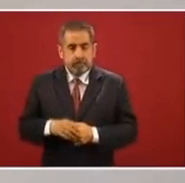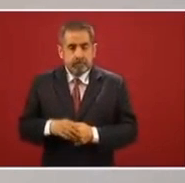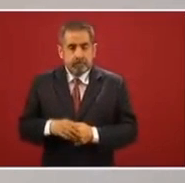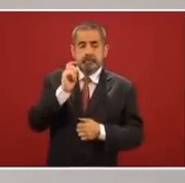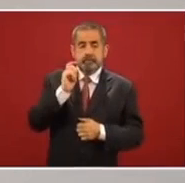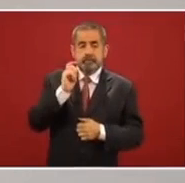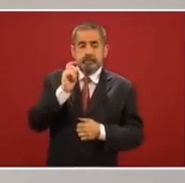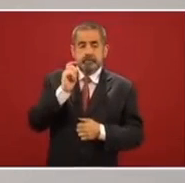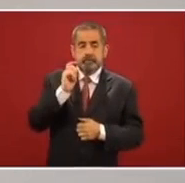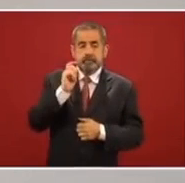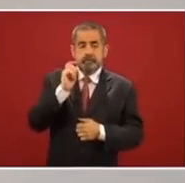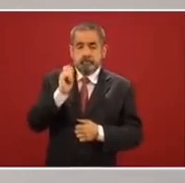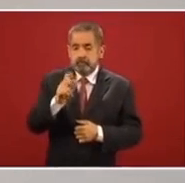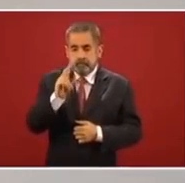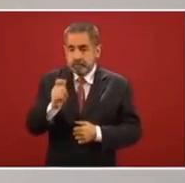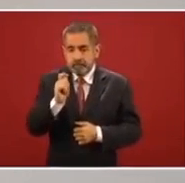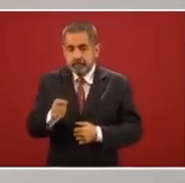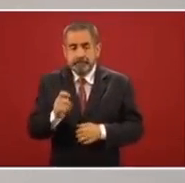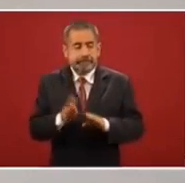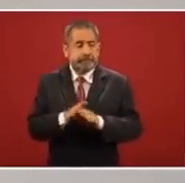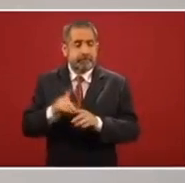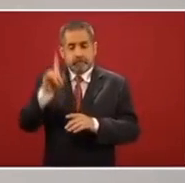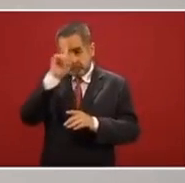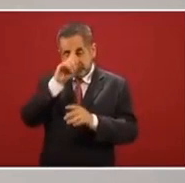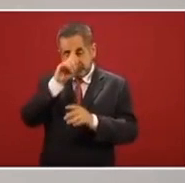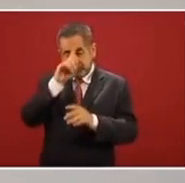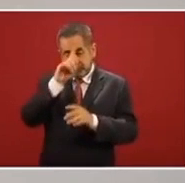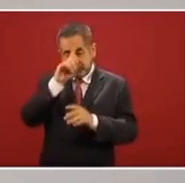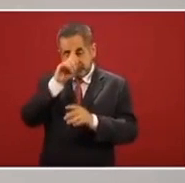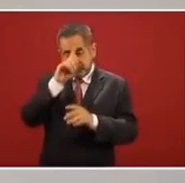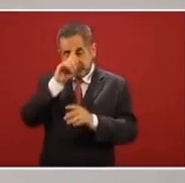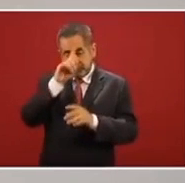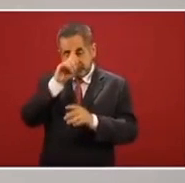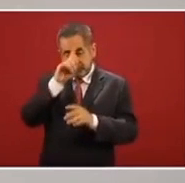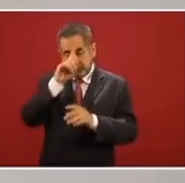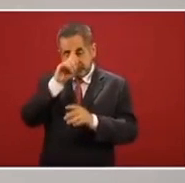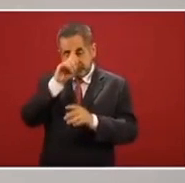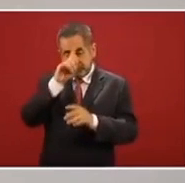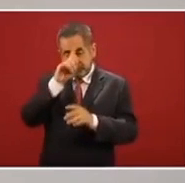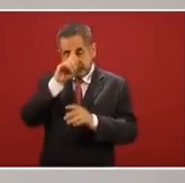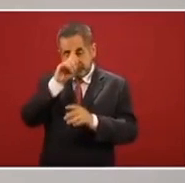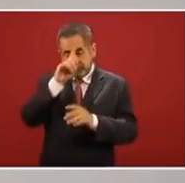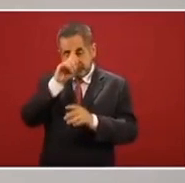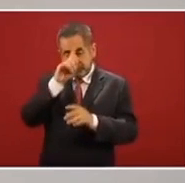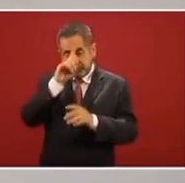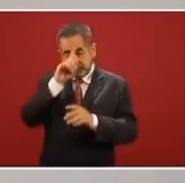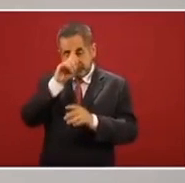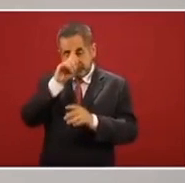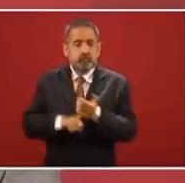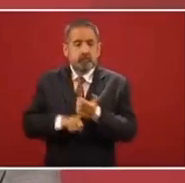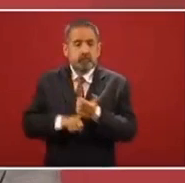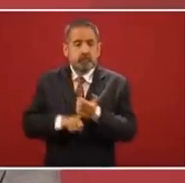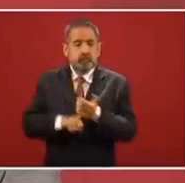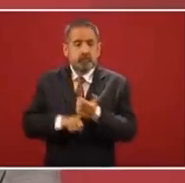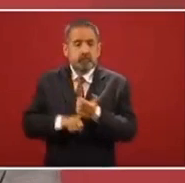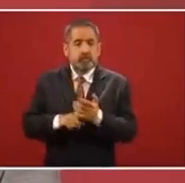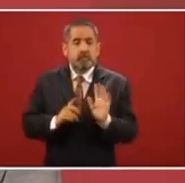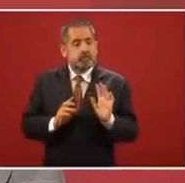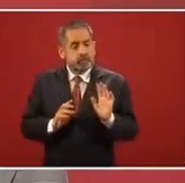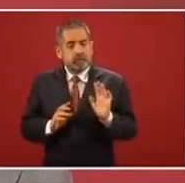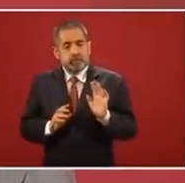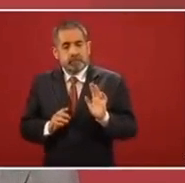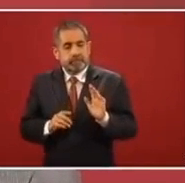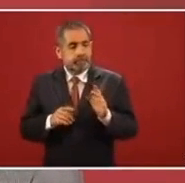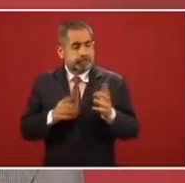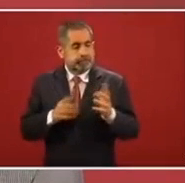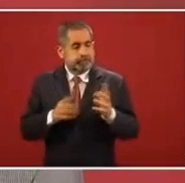not mean que si se convoca al Consejo de Salubridad General that if we evoke the Council of General Health es porque se van a tomar